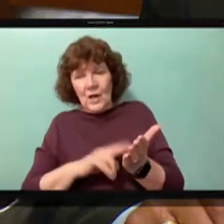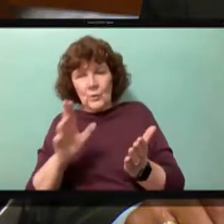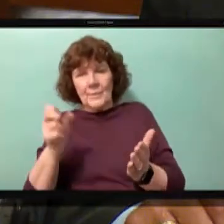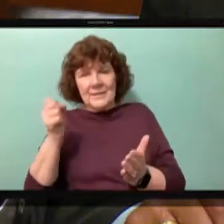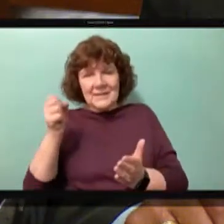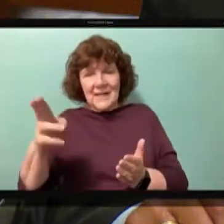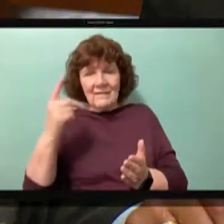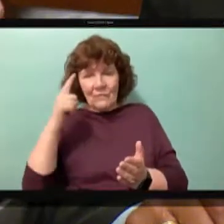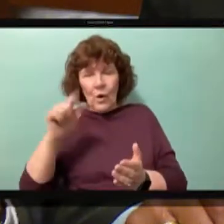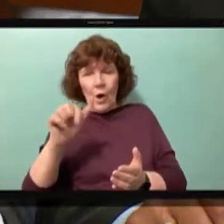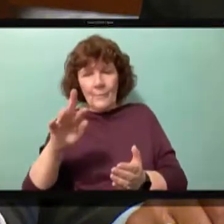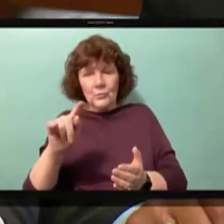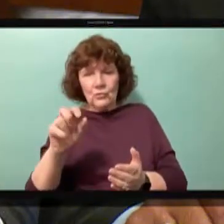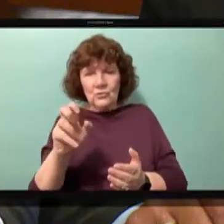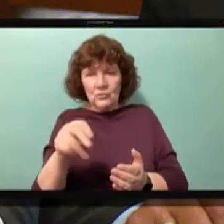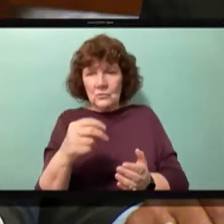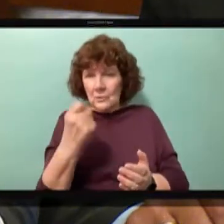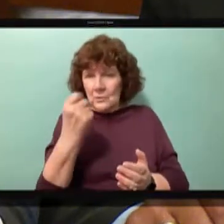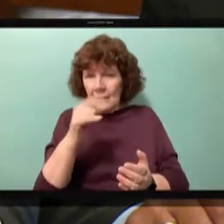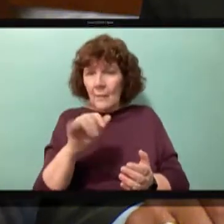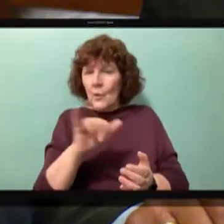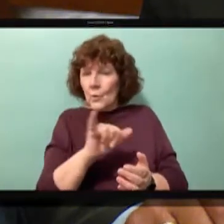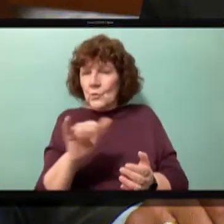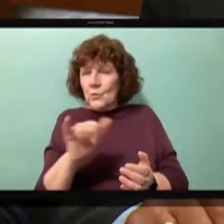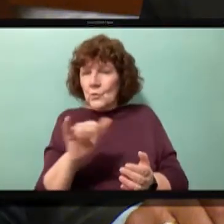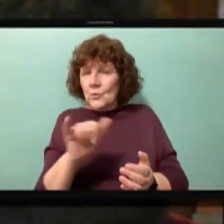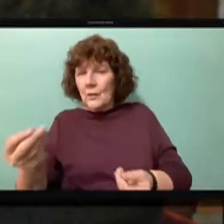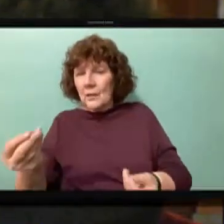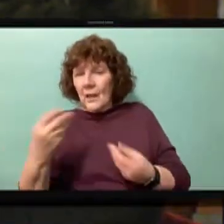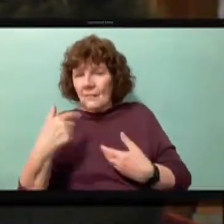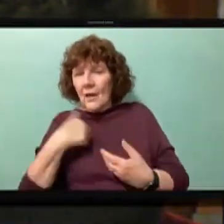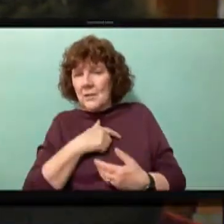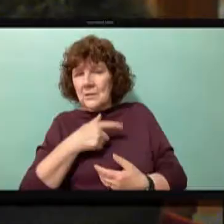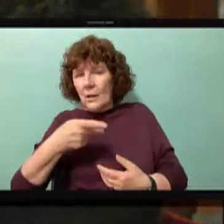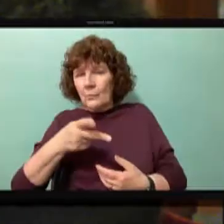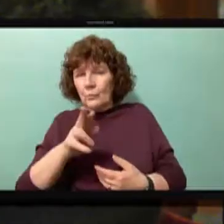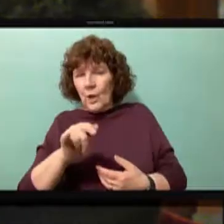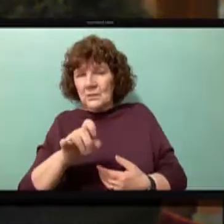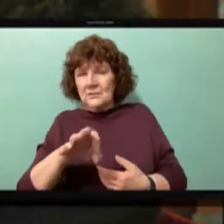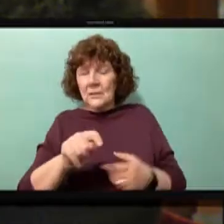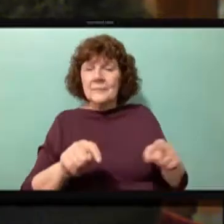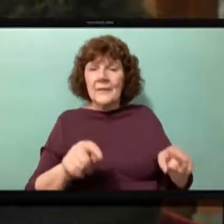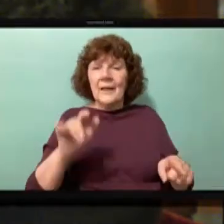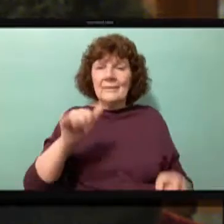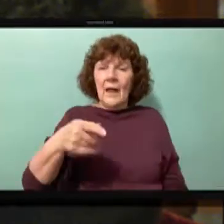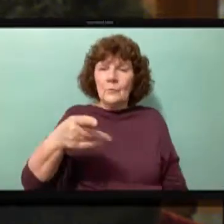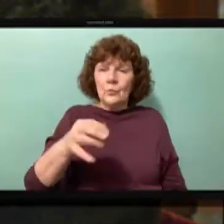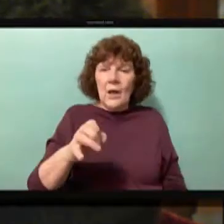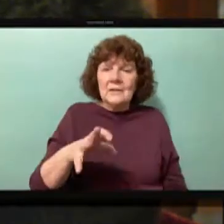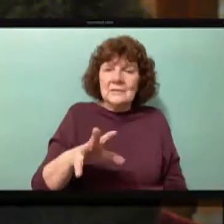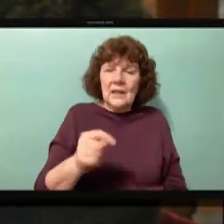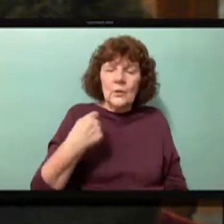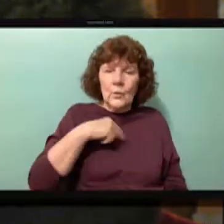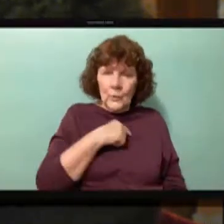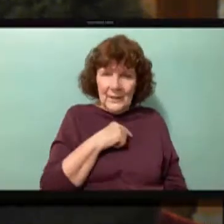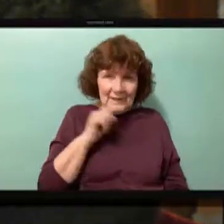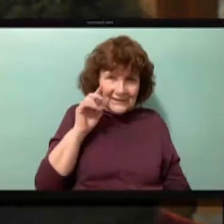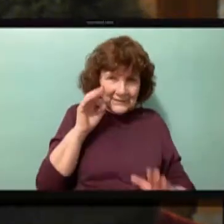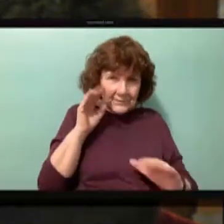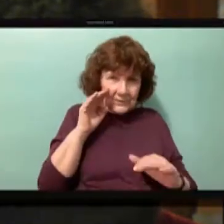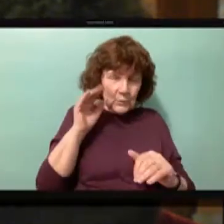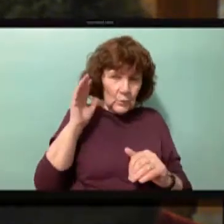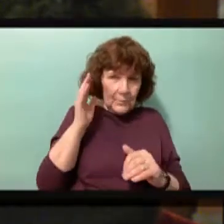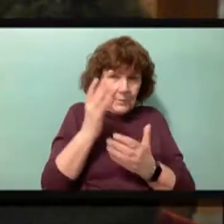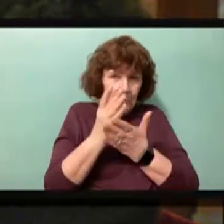They also provided a product for us. It was that product that we anticipated would be part of the evidence entered in